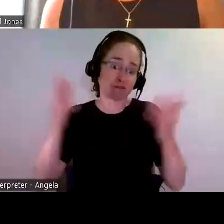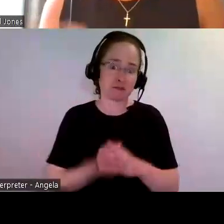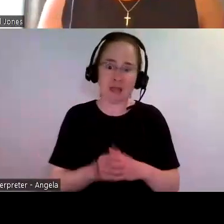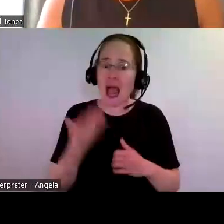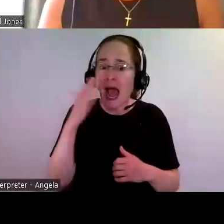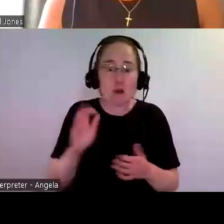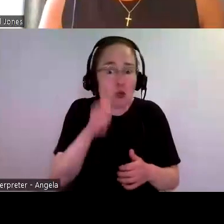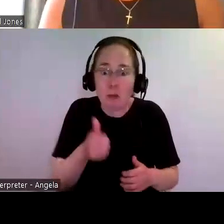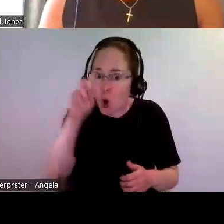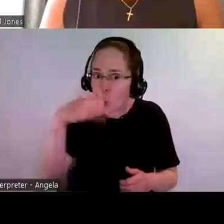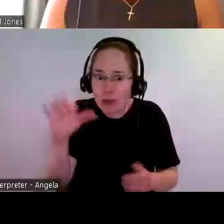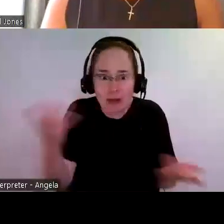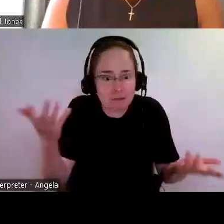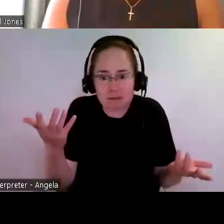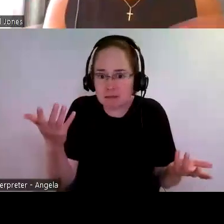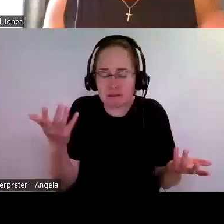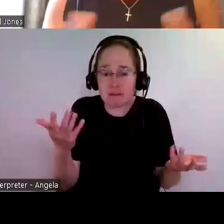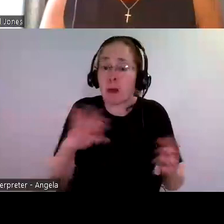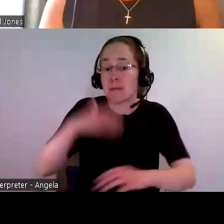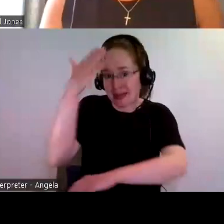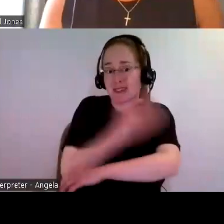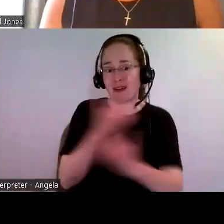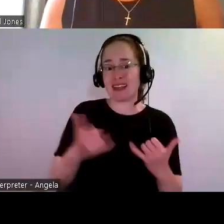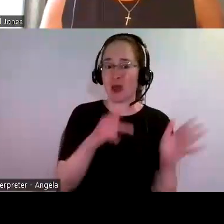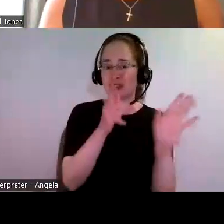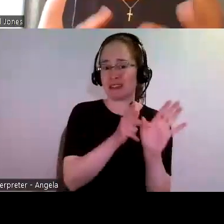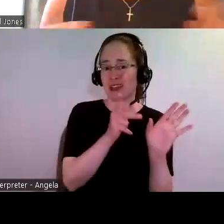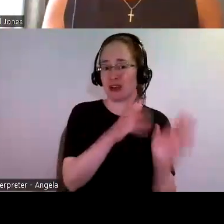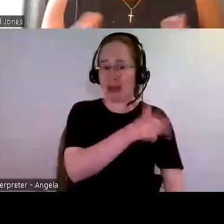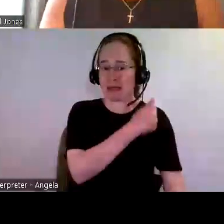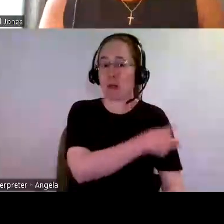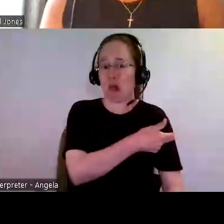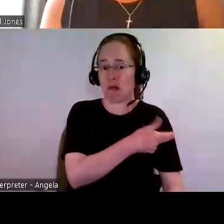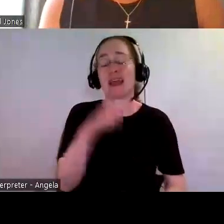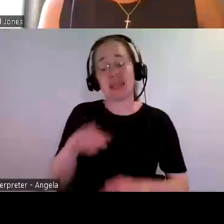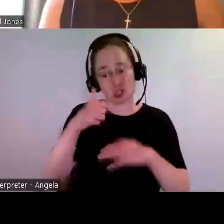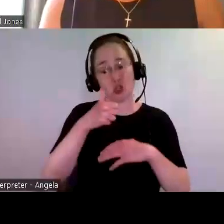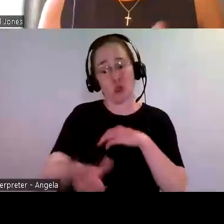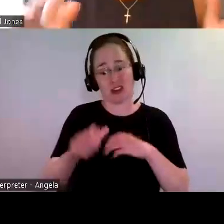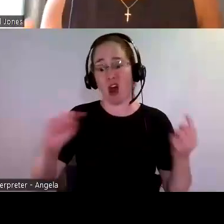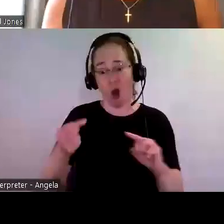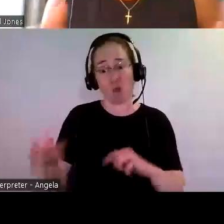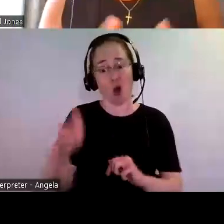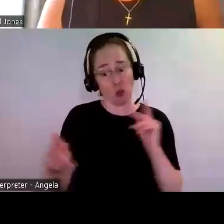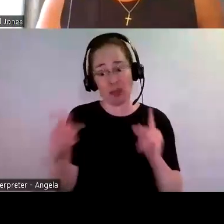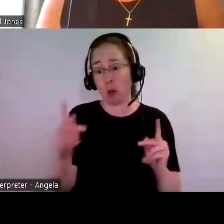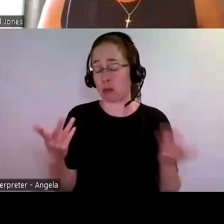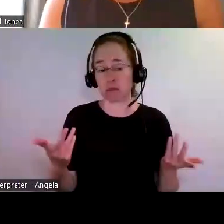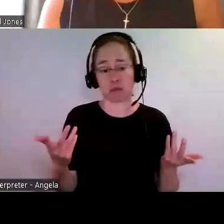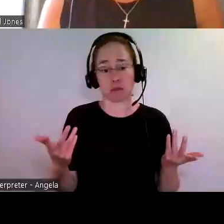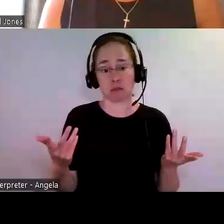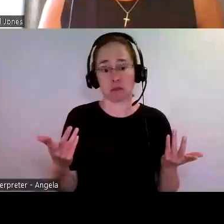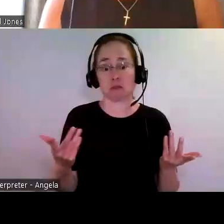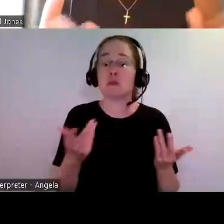what tomorrow is going to hold. Like I said, he is in a psychiatric hospital. He has threatened to harm others. I take that back,